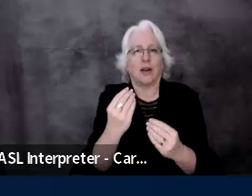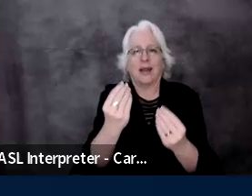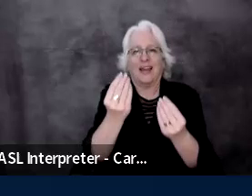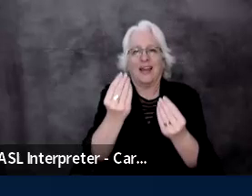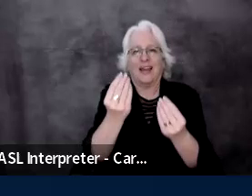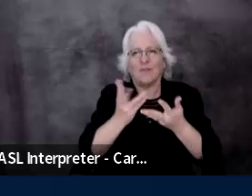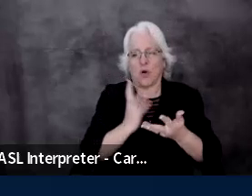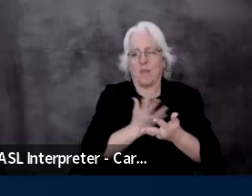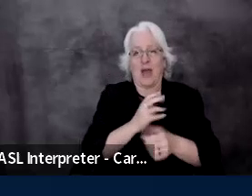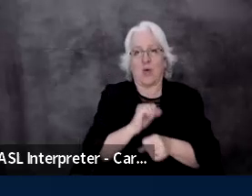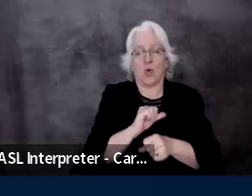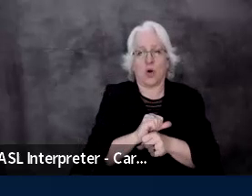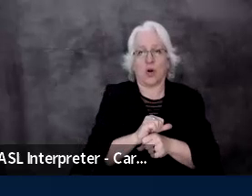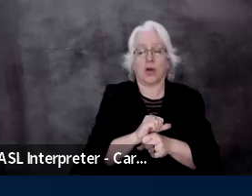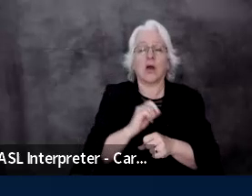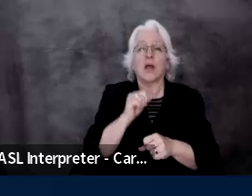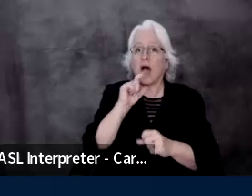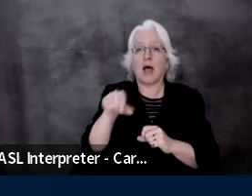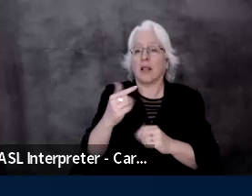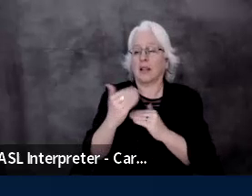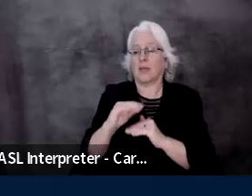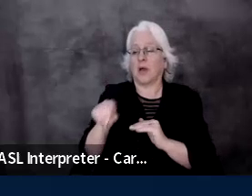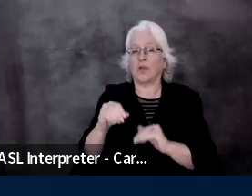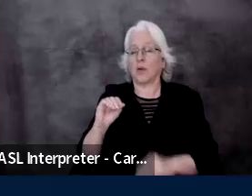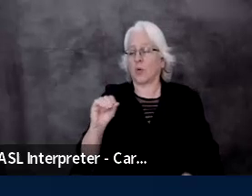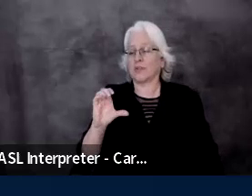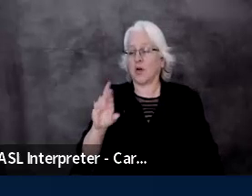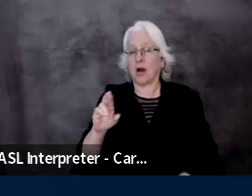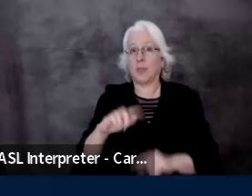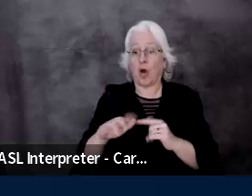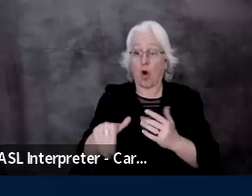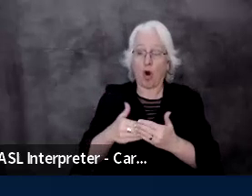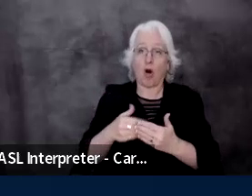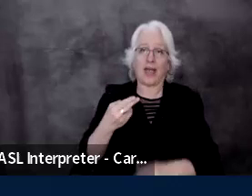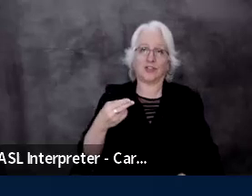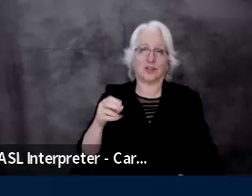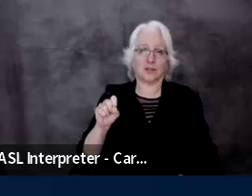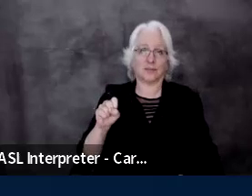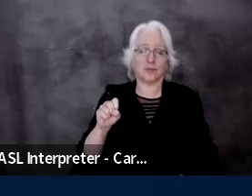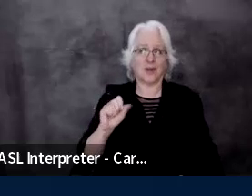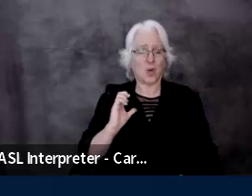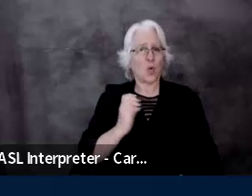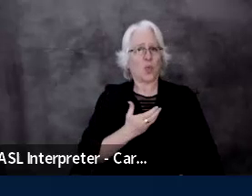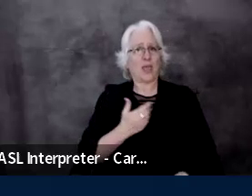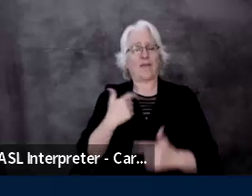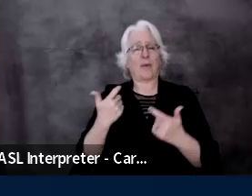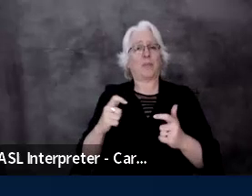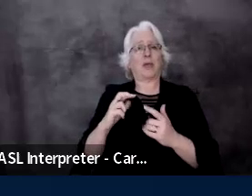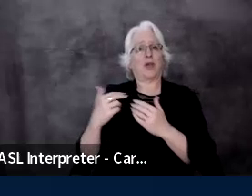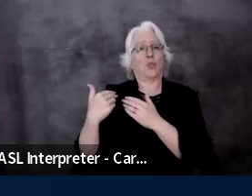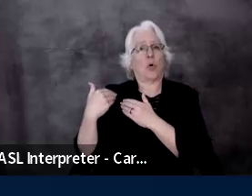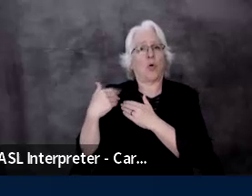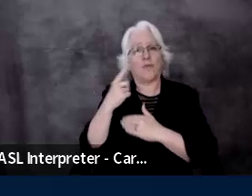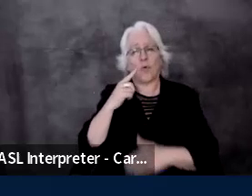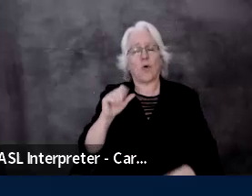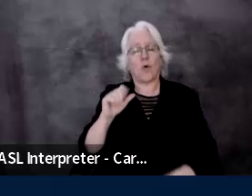but across HHS, right? Because HHS has a pretty significant role on artificial intelligence. And so making sure